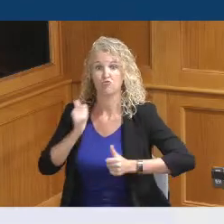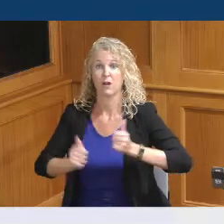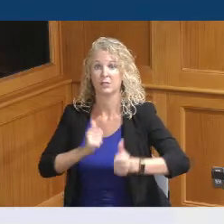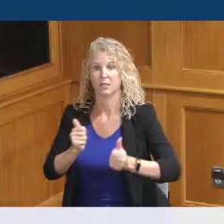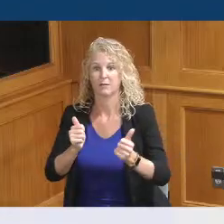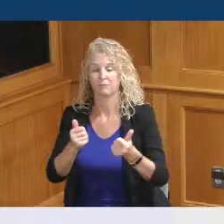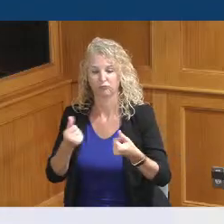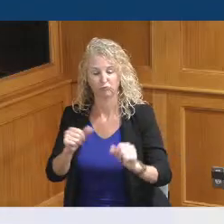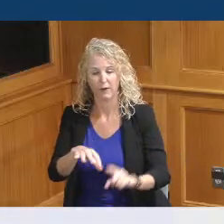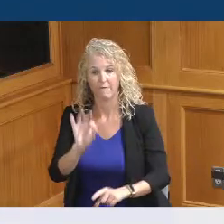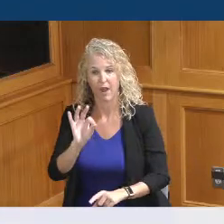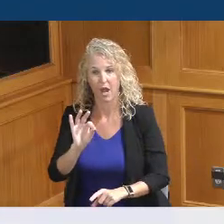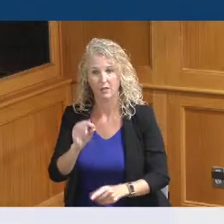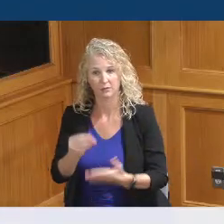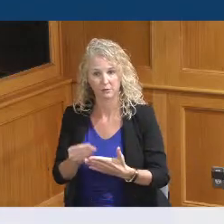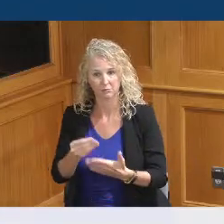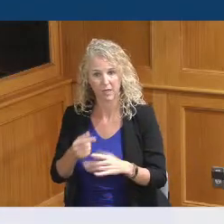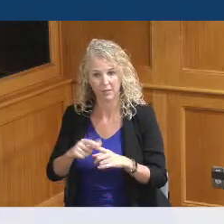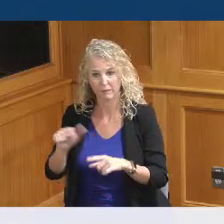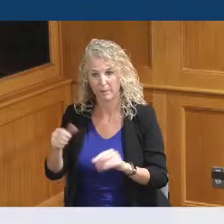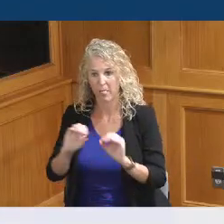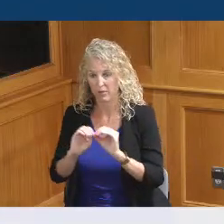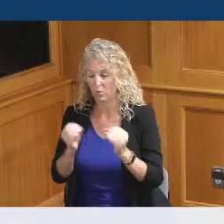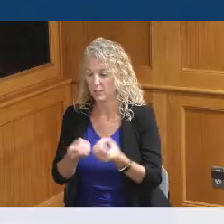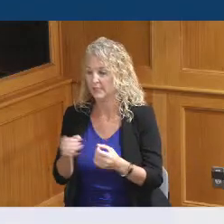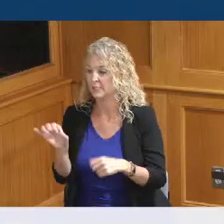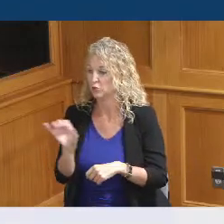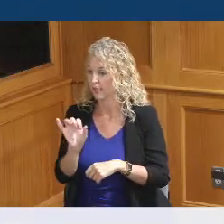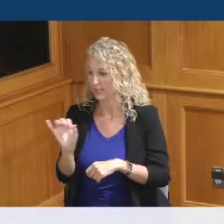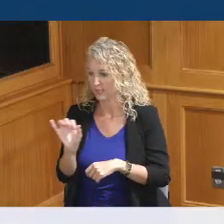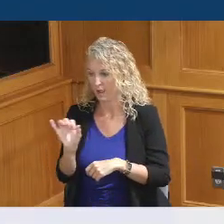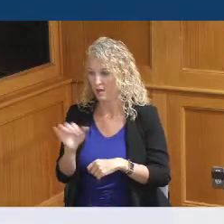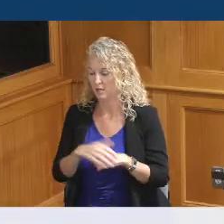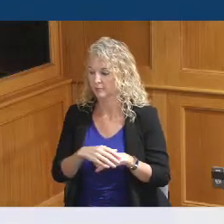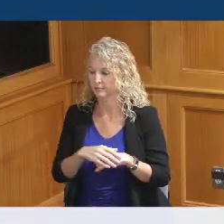going after organizations that can help us fund